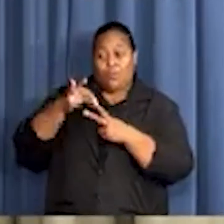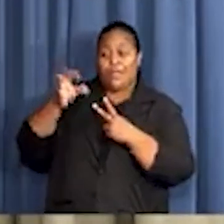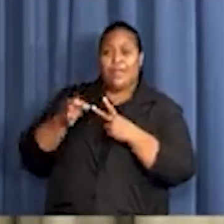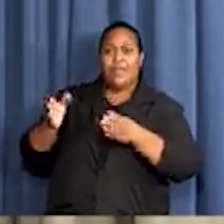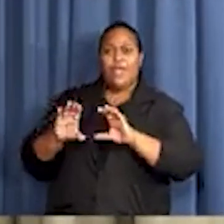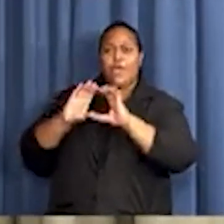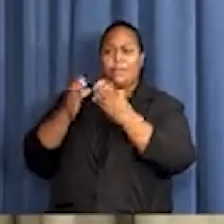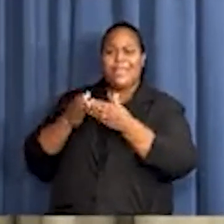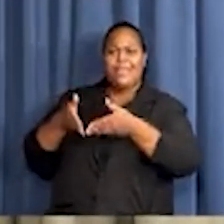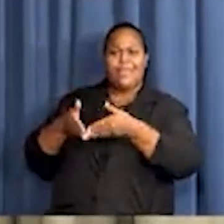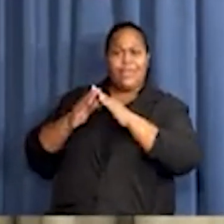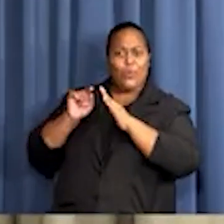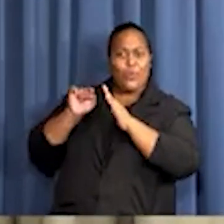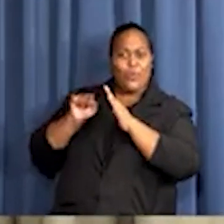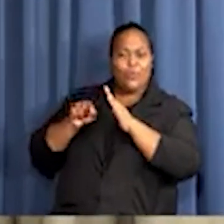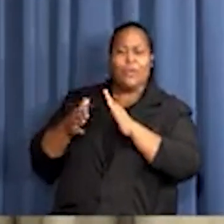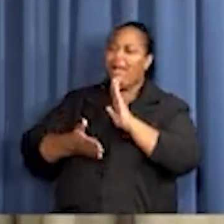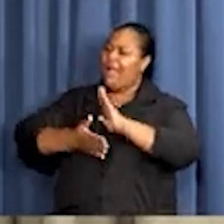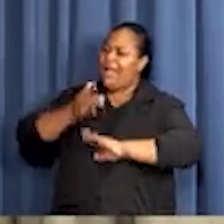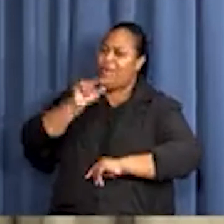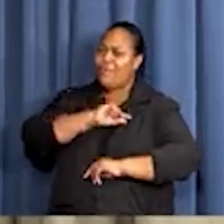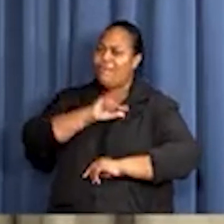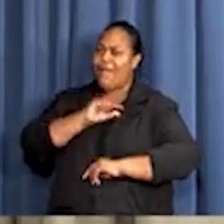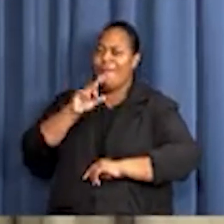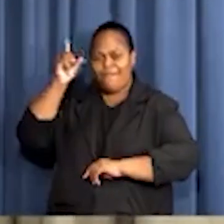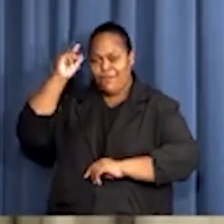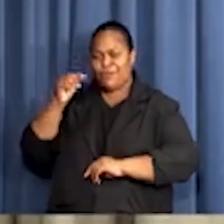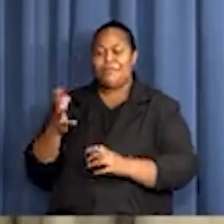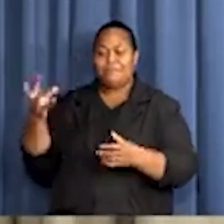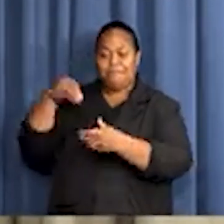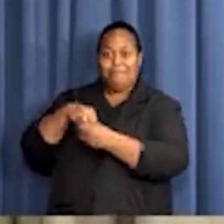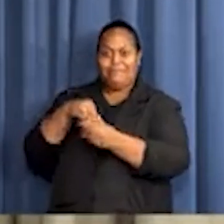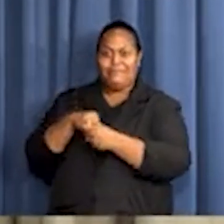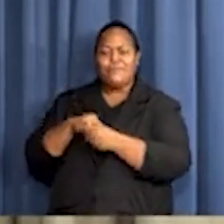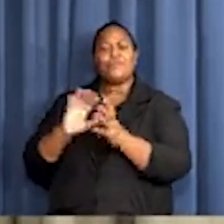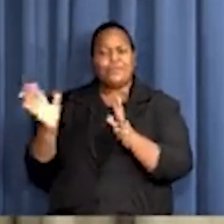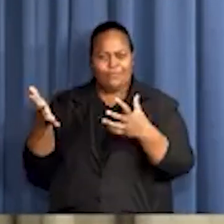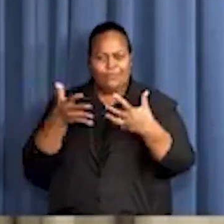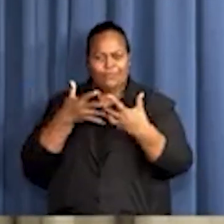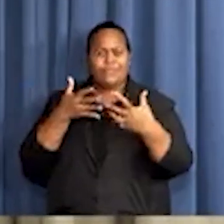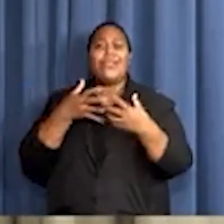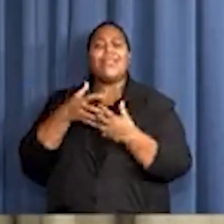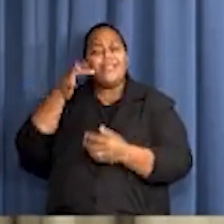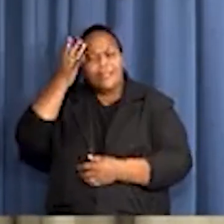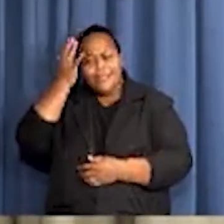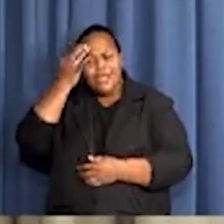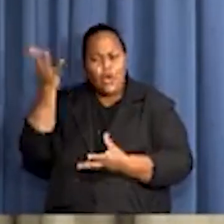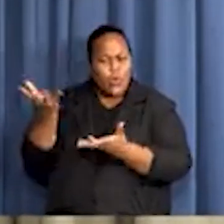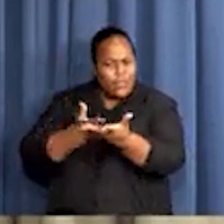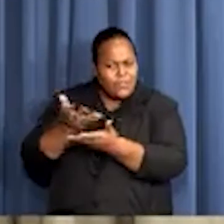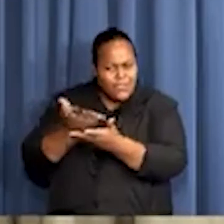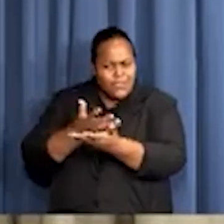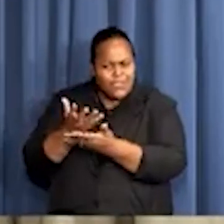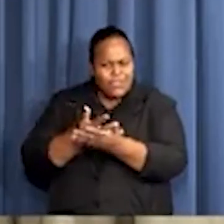committee of highly qualified Fijians was in line with our thinking on consultation and tapping